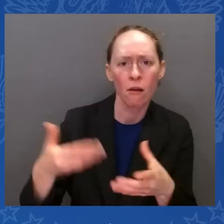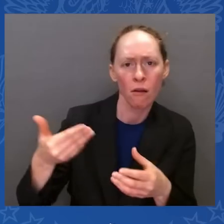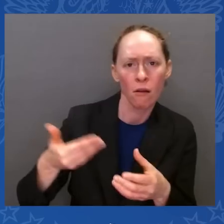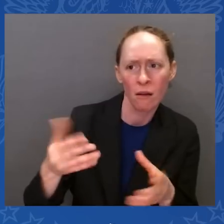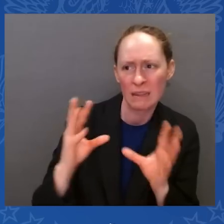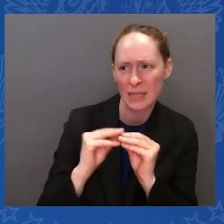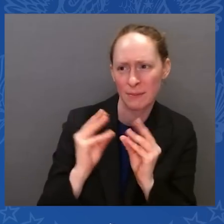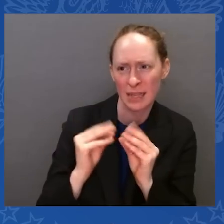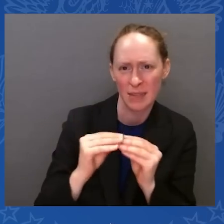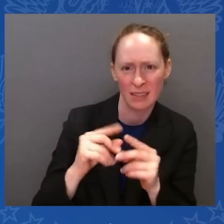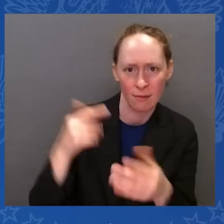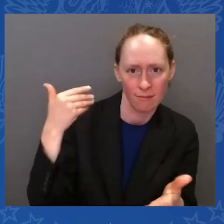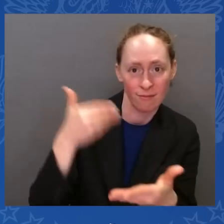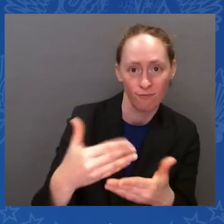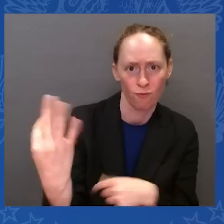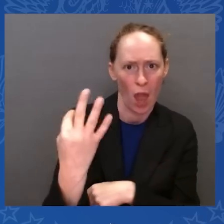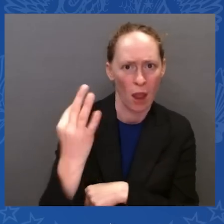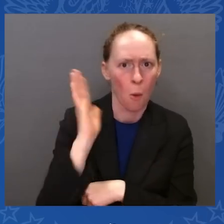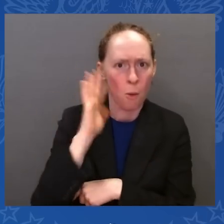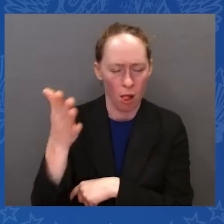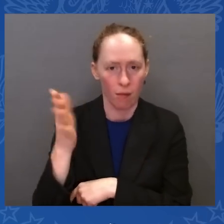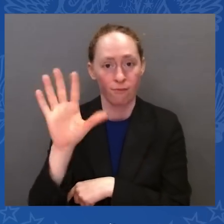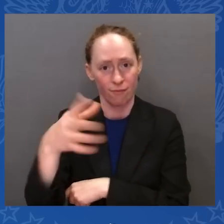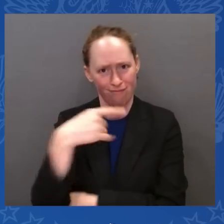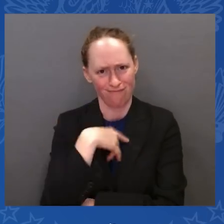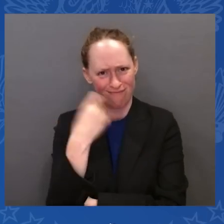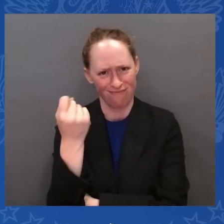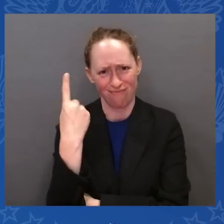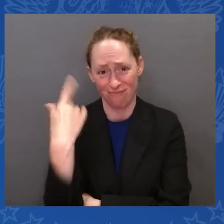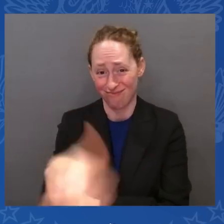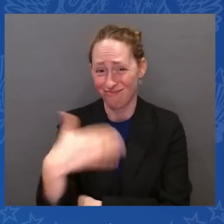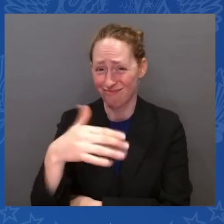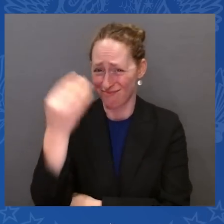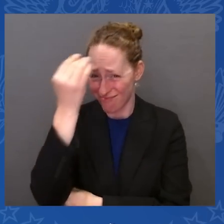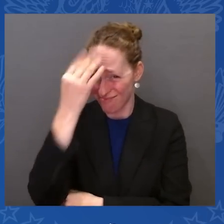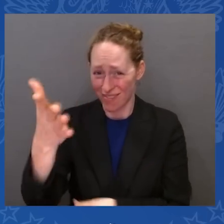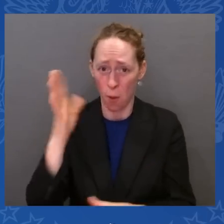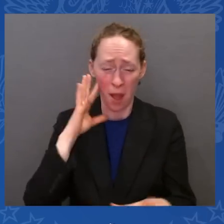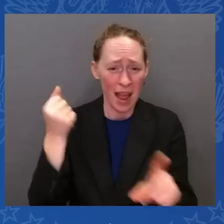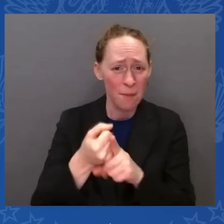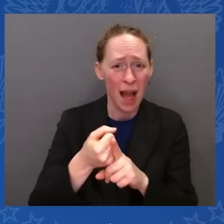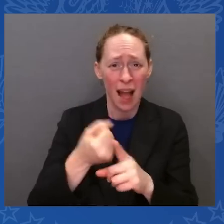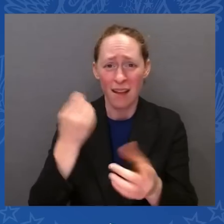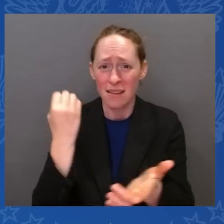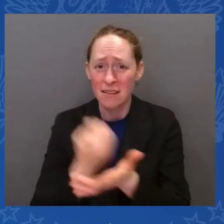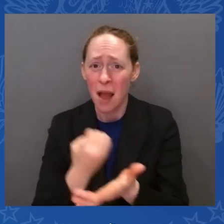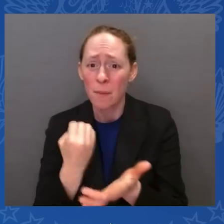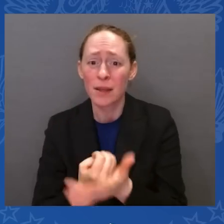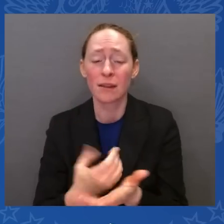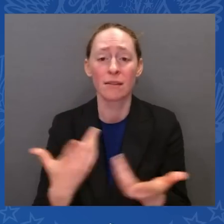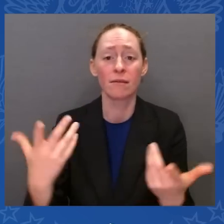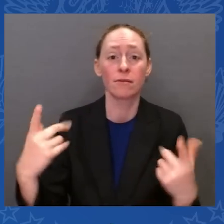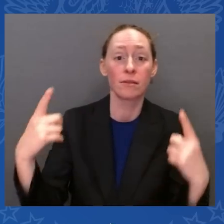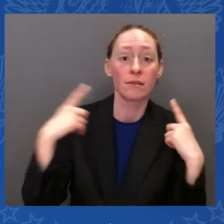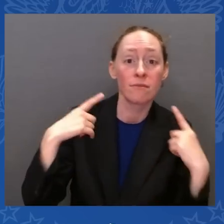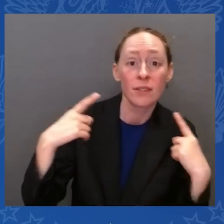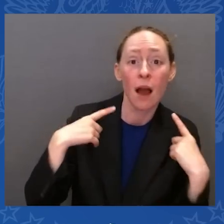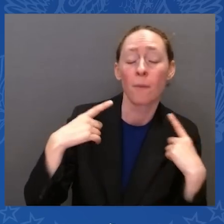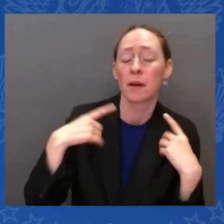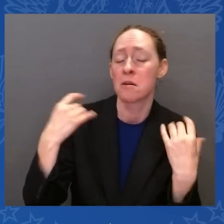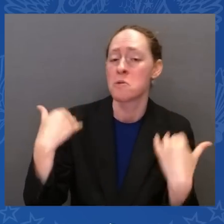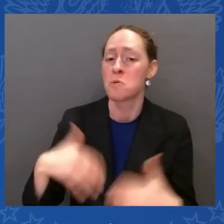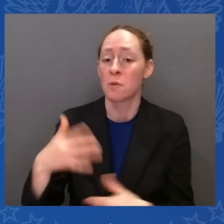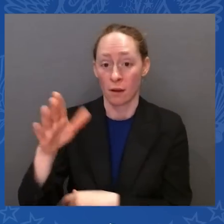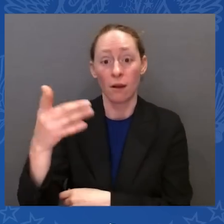our staffs are going to meet today and daily between now and then, and everyone in the meeting understood the risk of default.